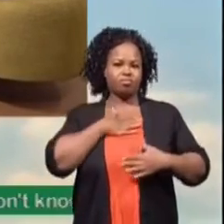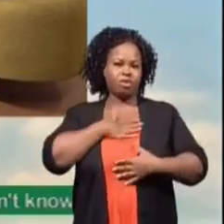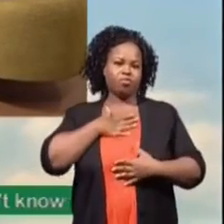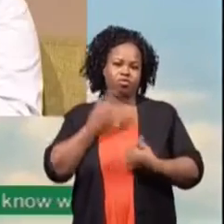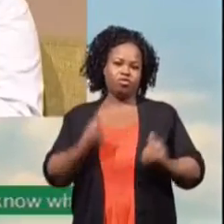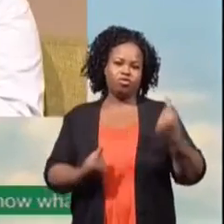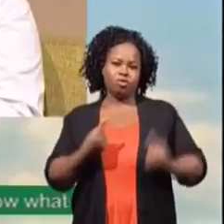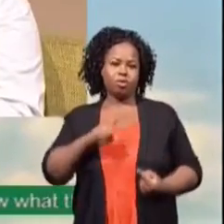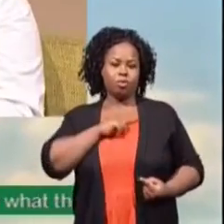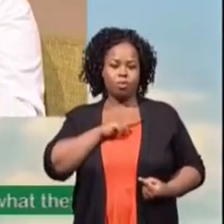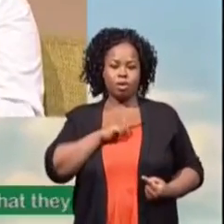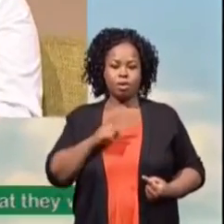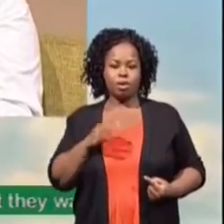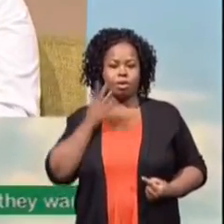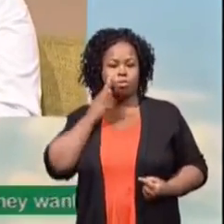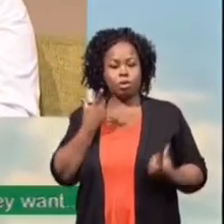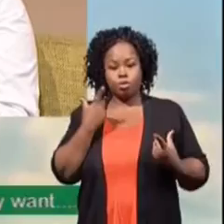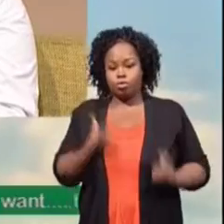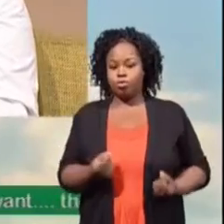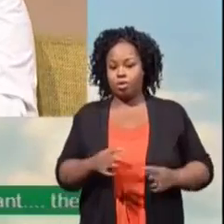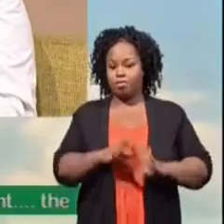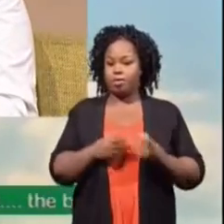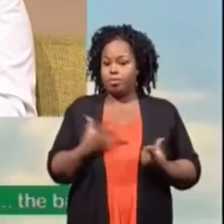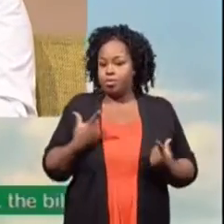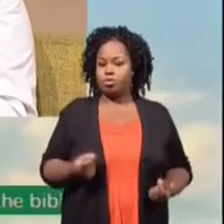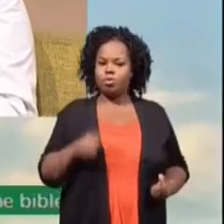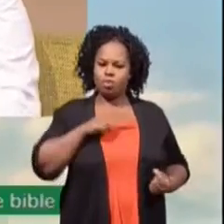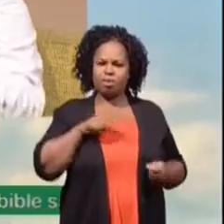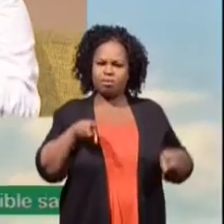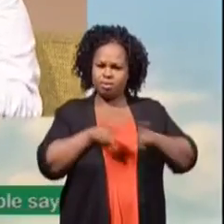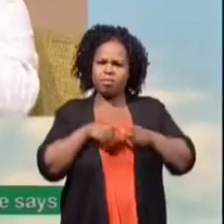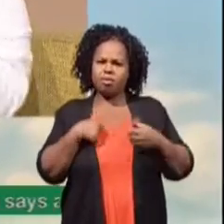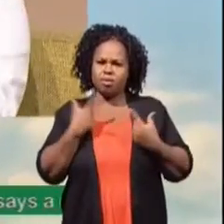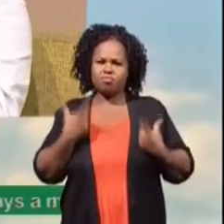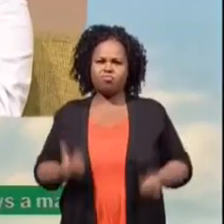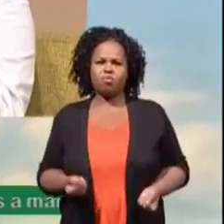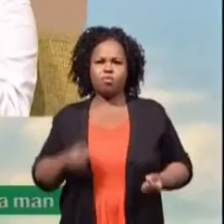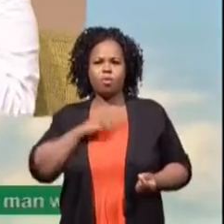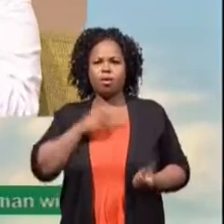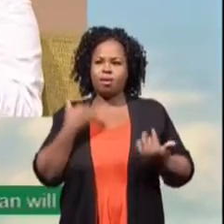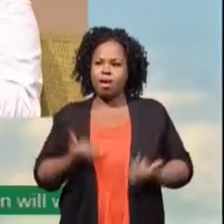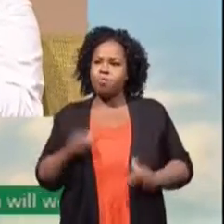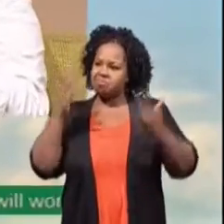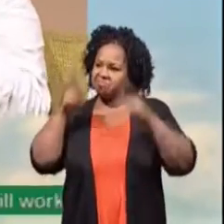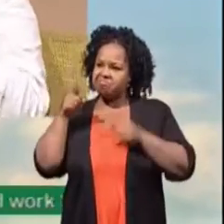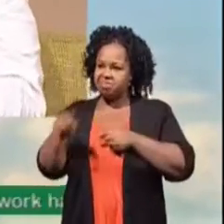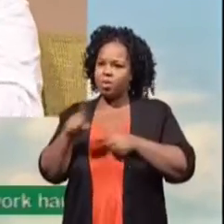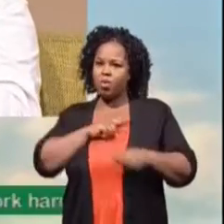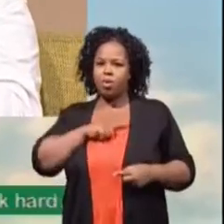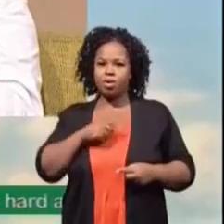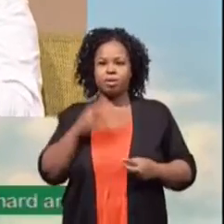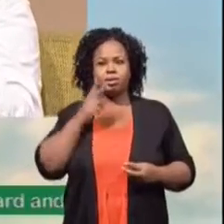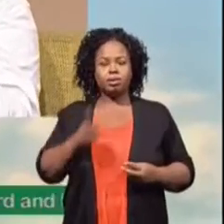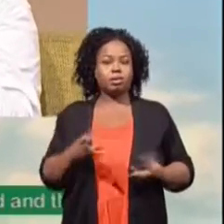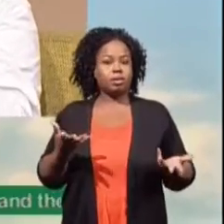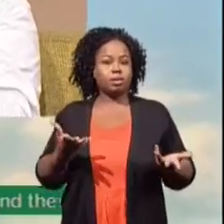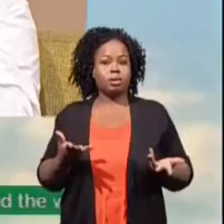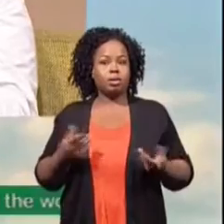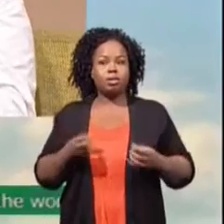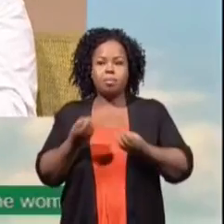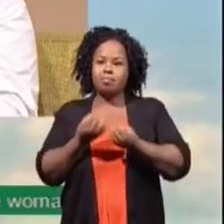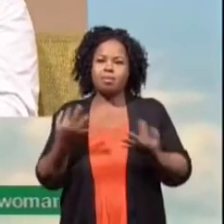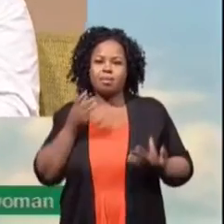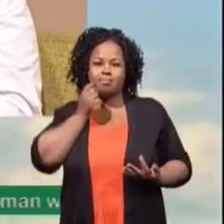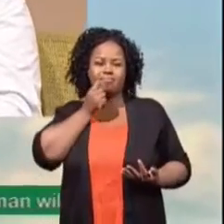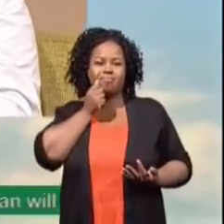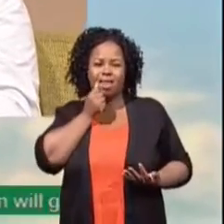that's what I think. It's appreciating each other, because when I do what I do now, because nam ndiyenza, it's just that ngoku I'm praising him because ngiyabona ukuthi in the world